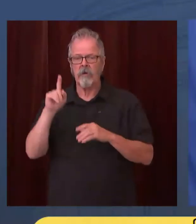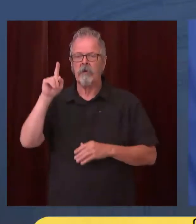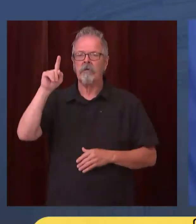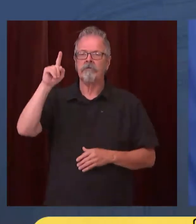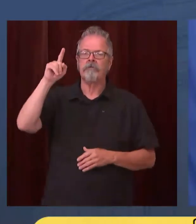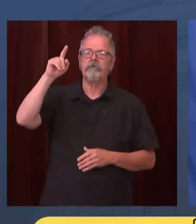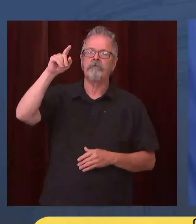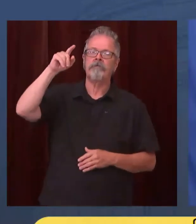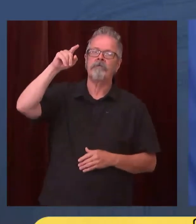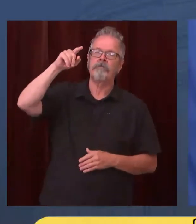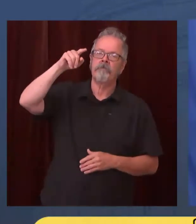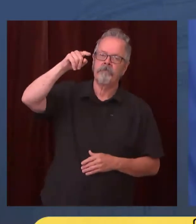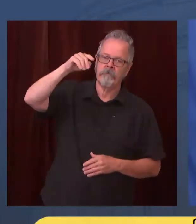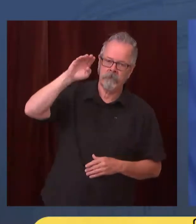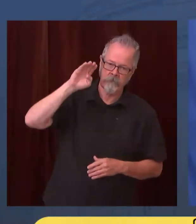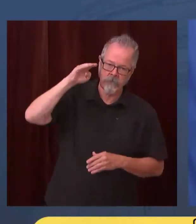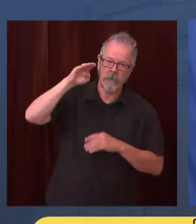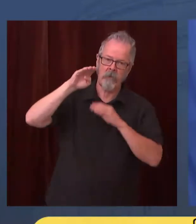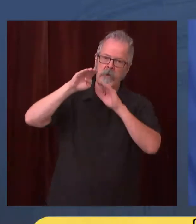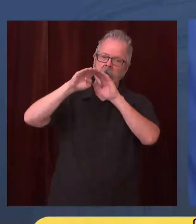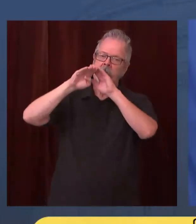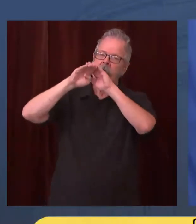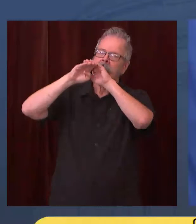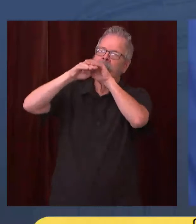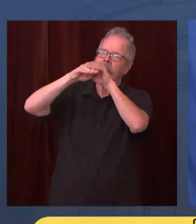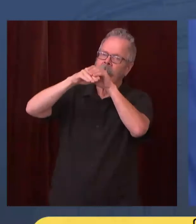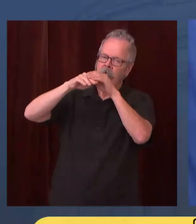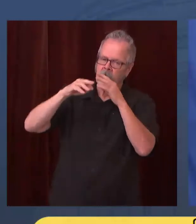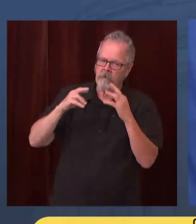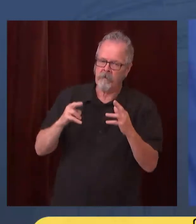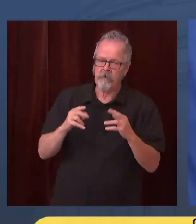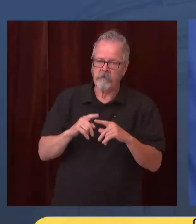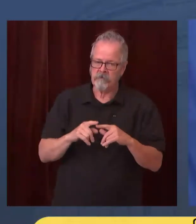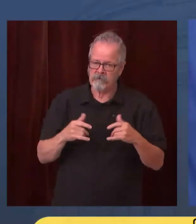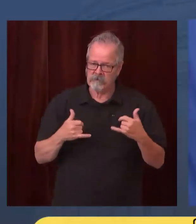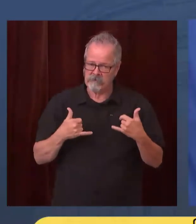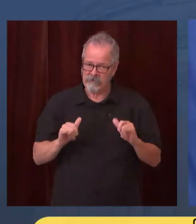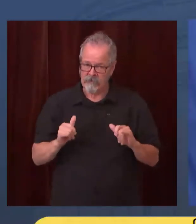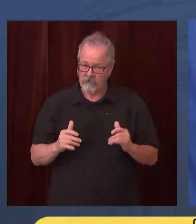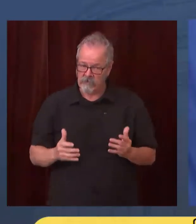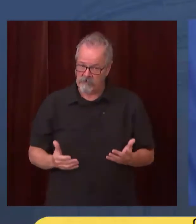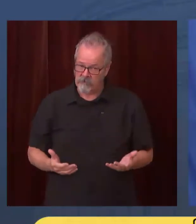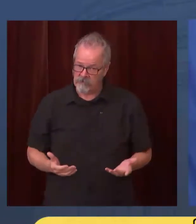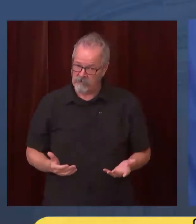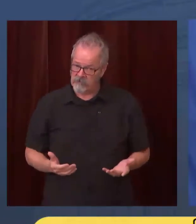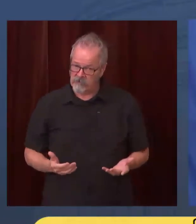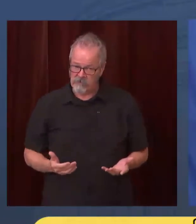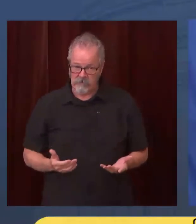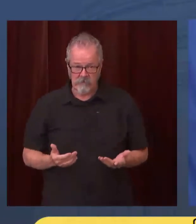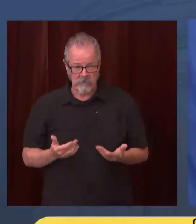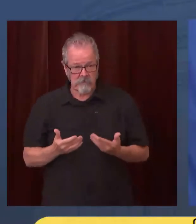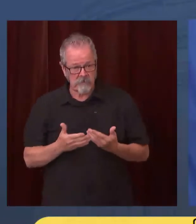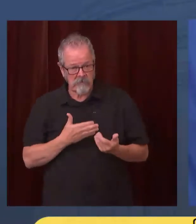still does not change the fact that we have extremely high number of cases every single day that are being